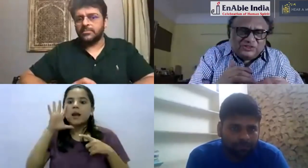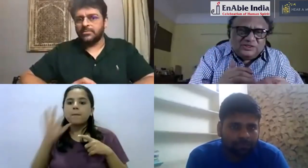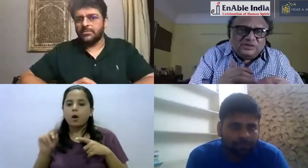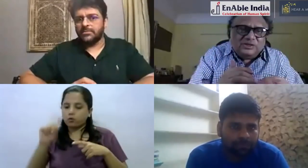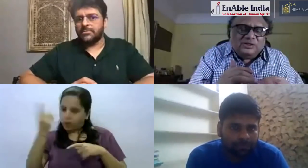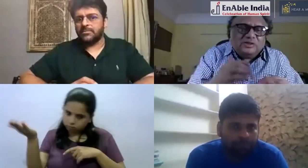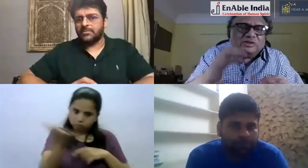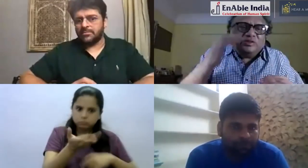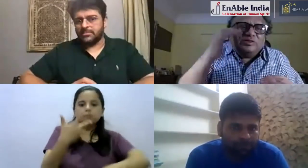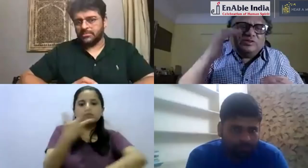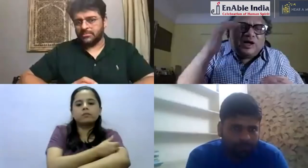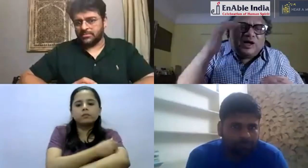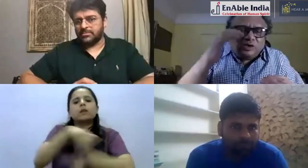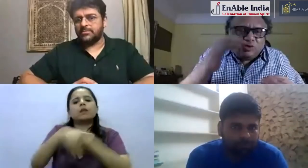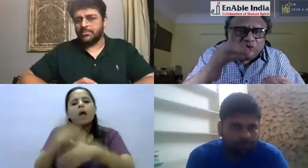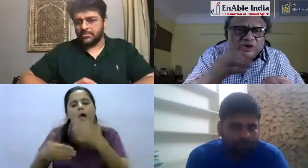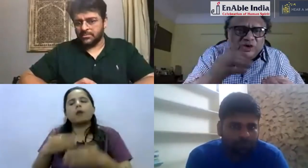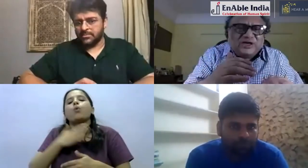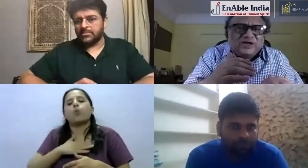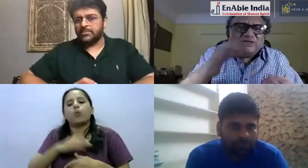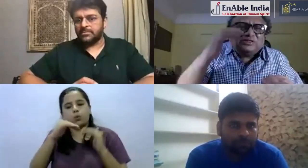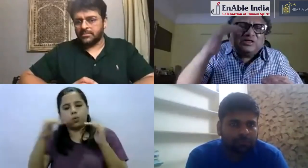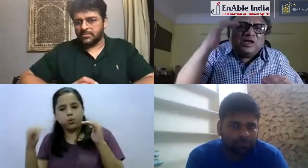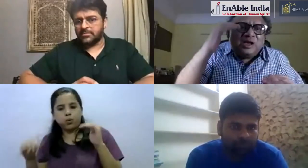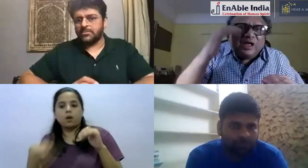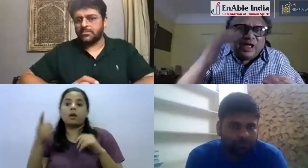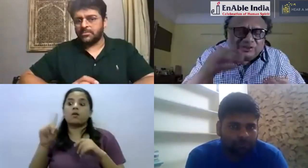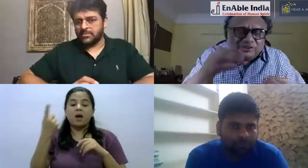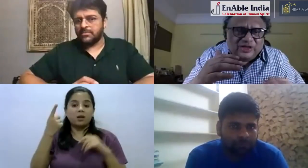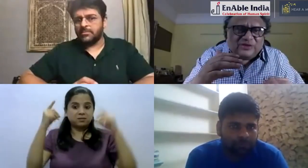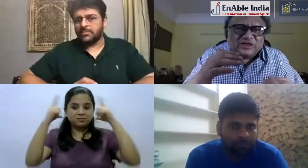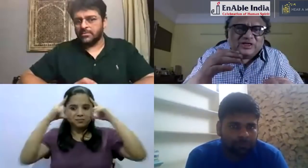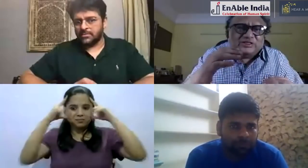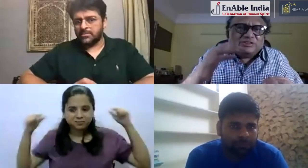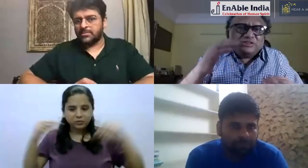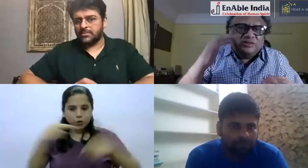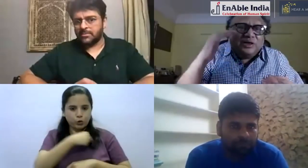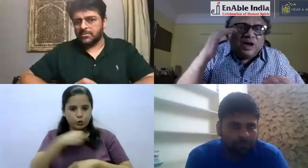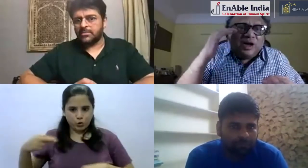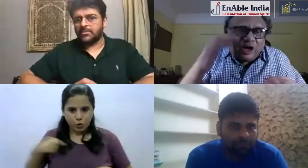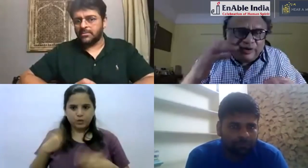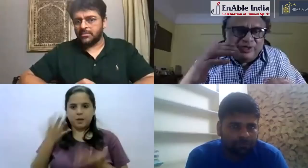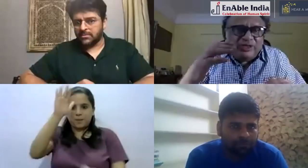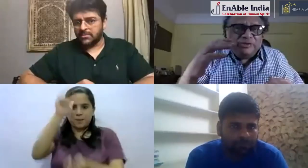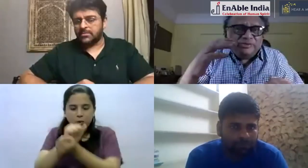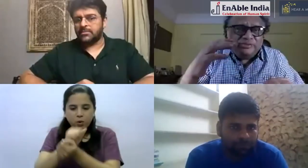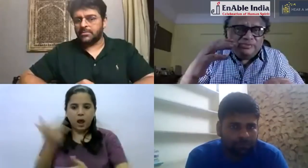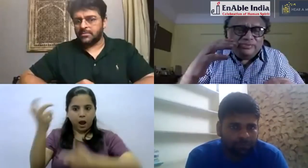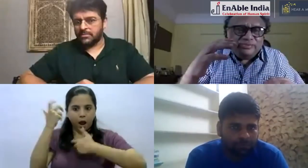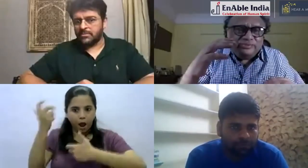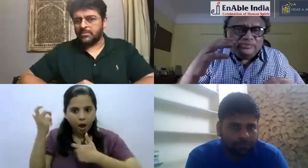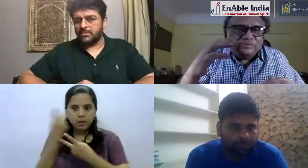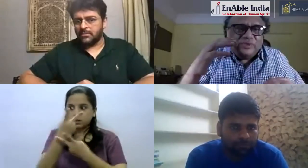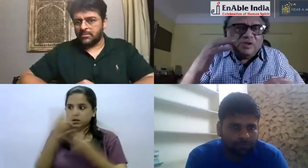First, the corona warriors, healthcare workers, army,